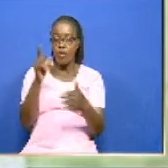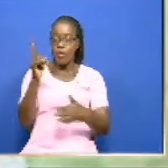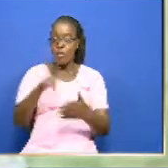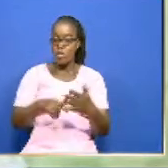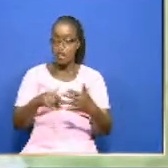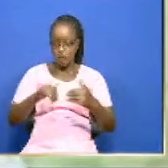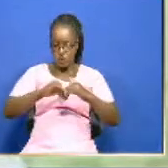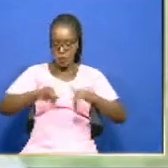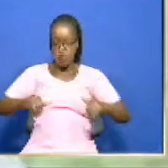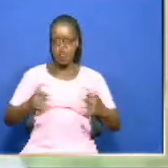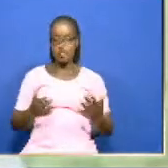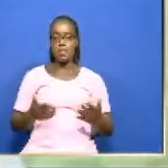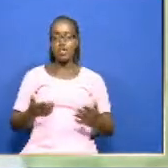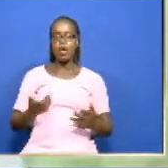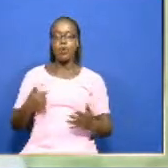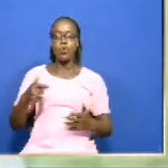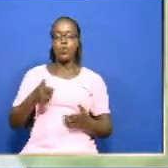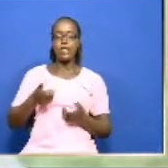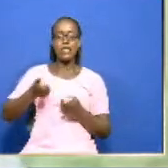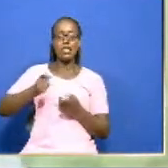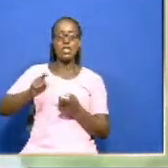As we increase in population,